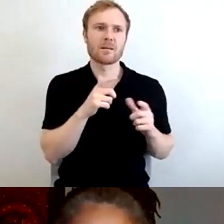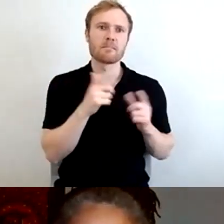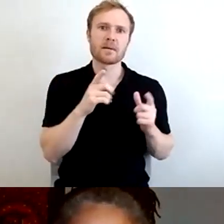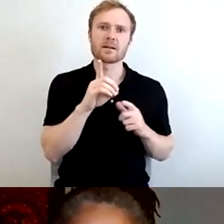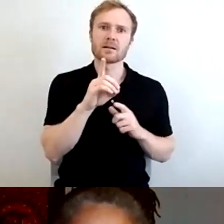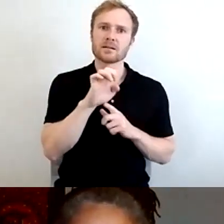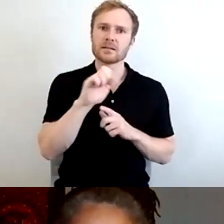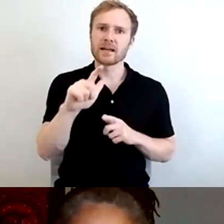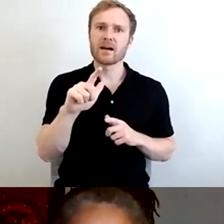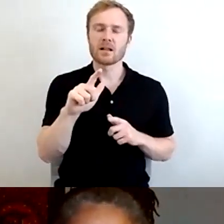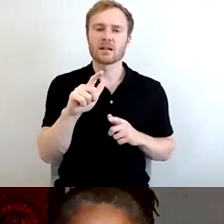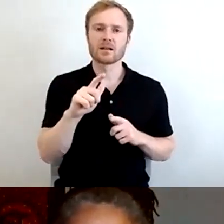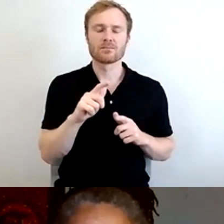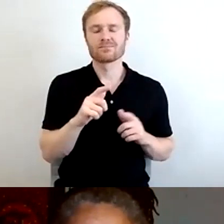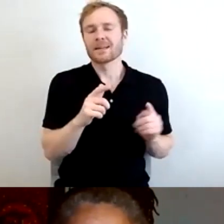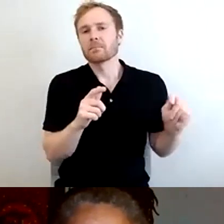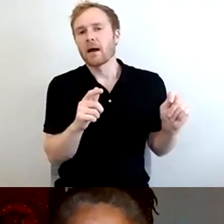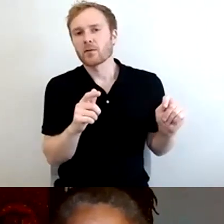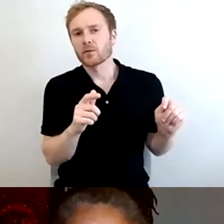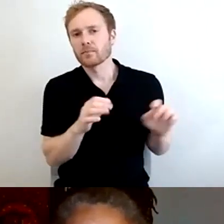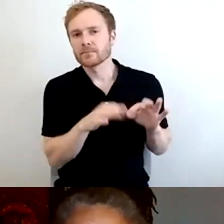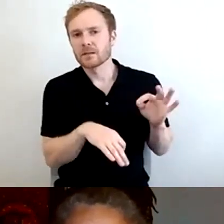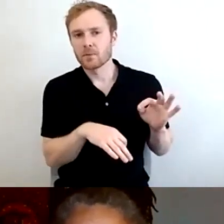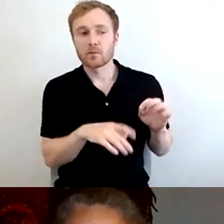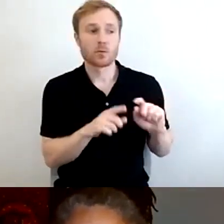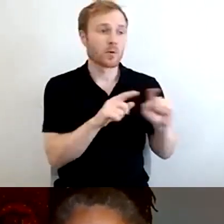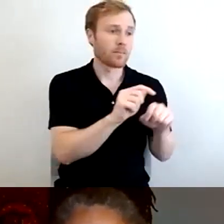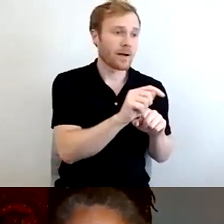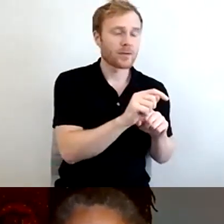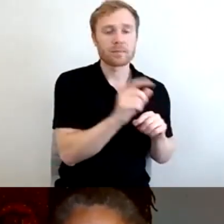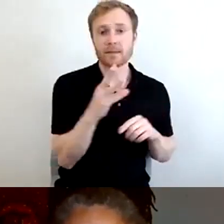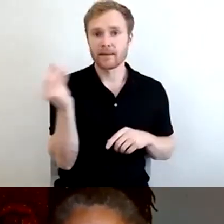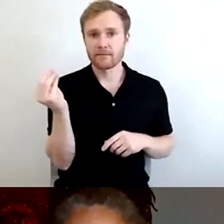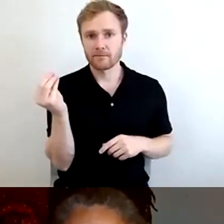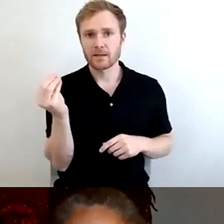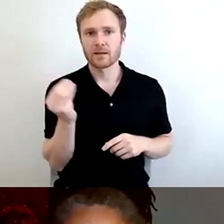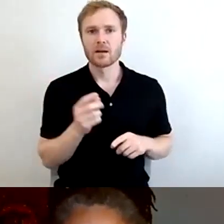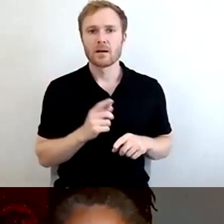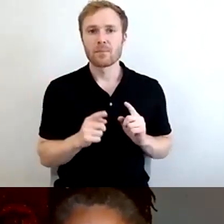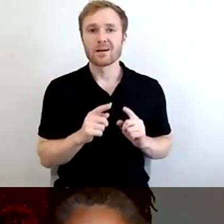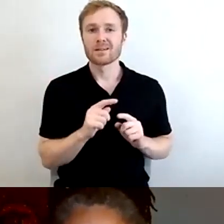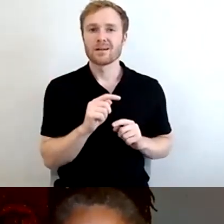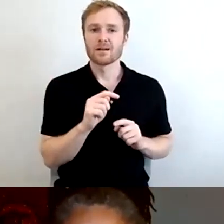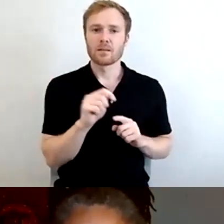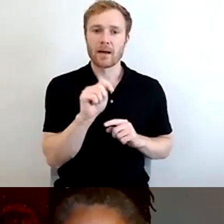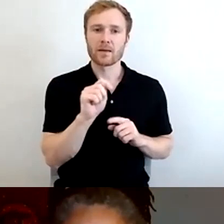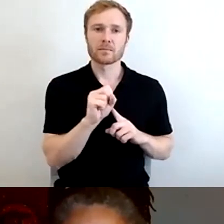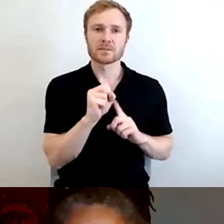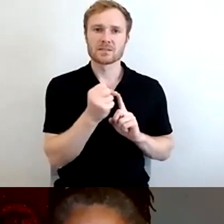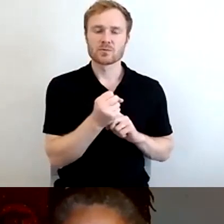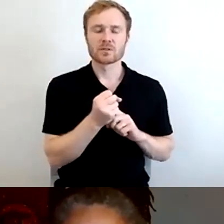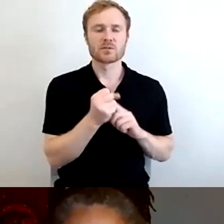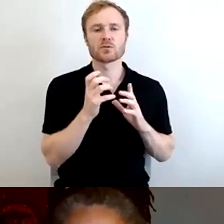the bathroom. Like, you're just going to the bathroom and then leaving. But the bathroom situation is